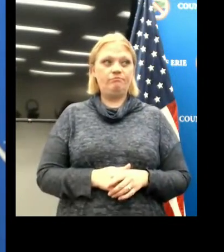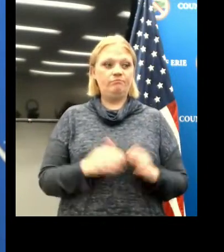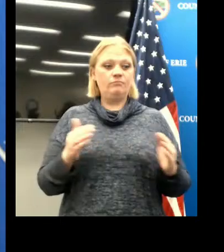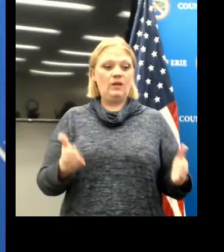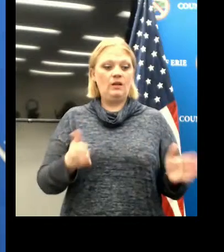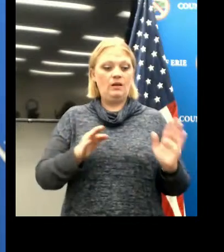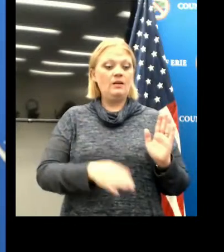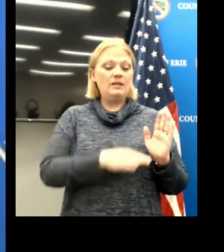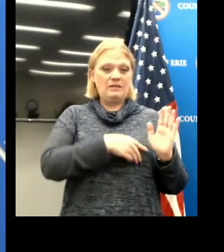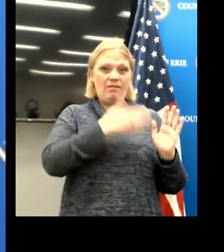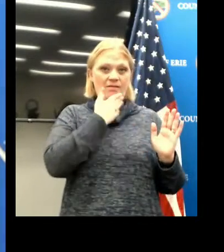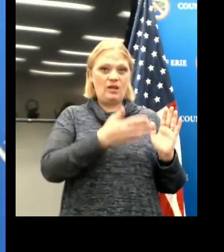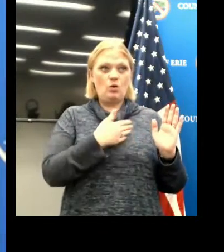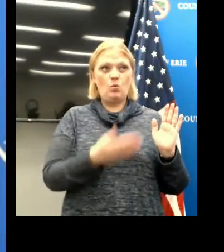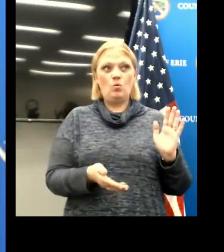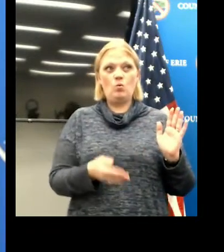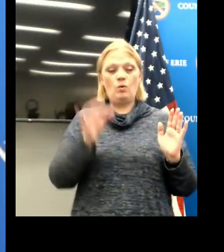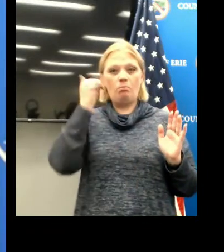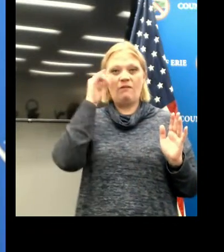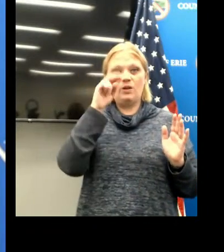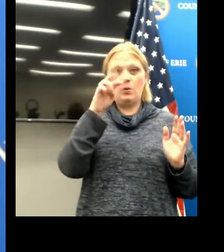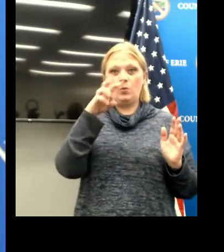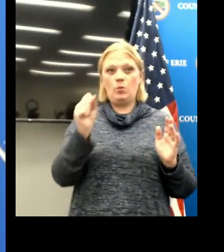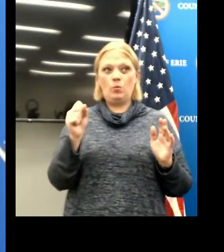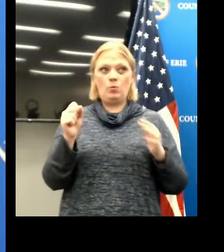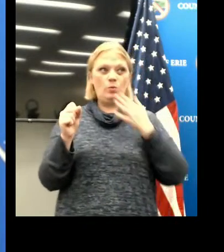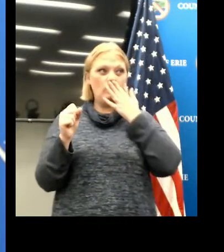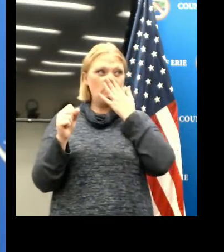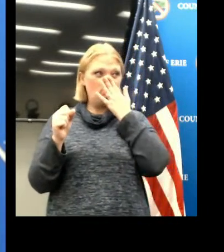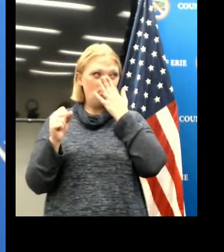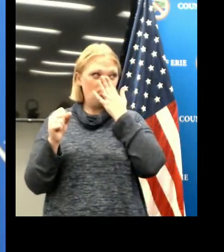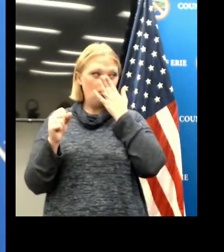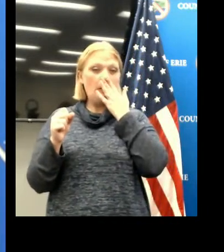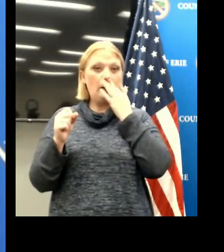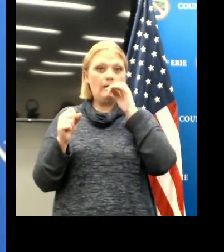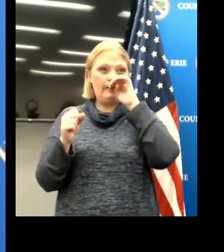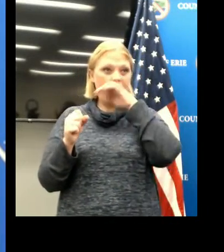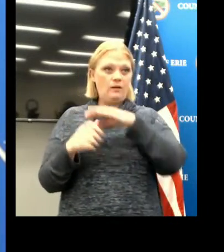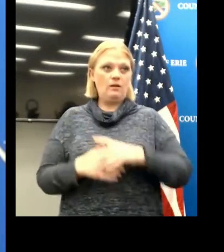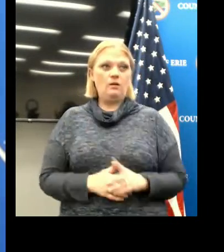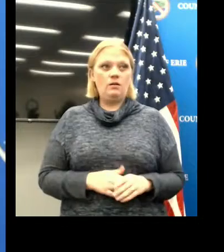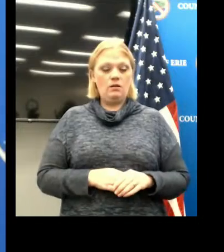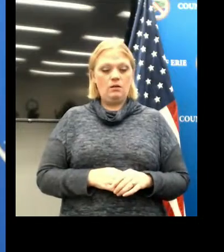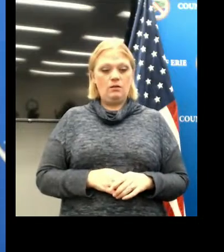Next question, to the Buffalo News. I think Sandra Tan and Aaron Besker are on.